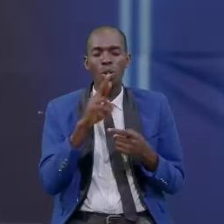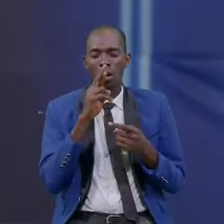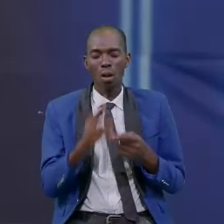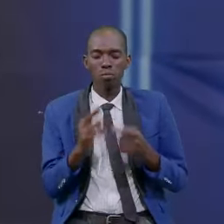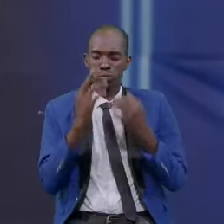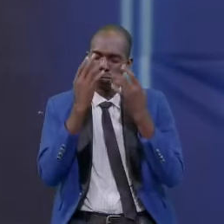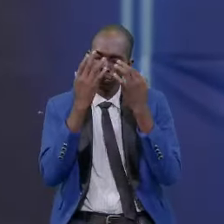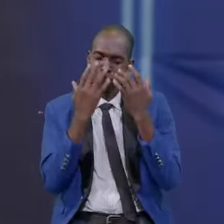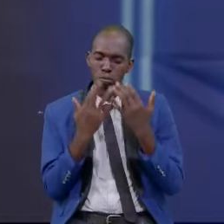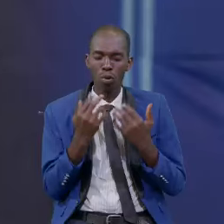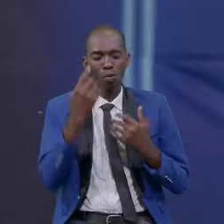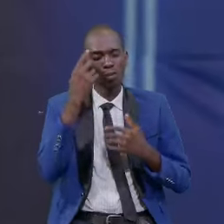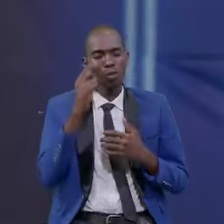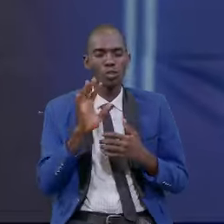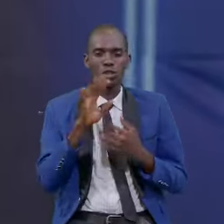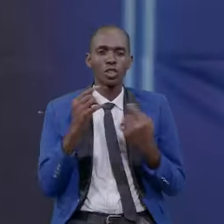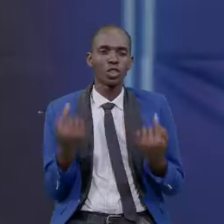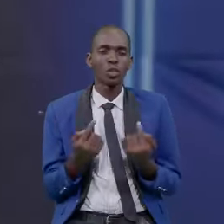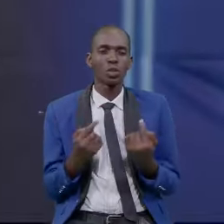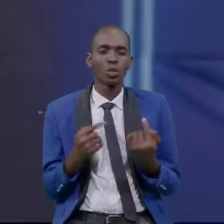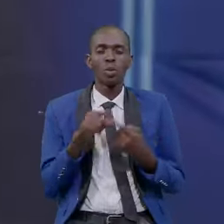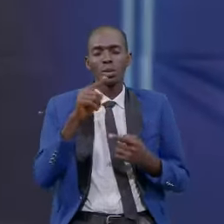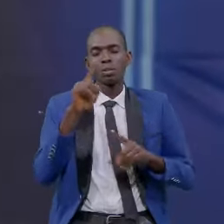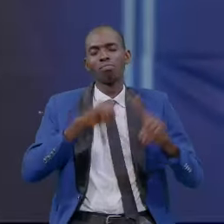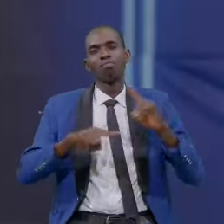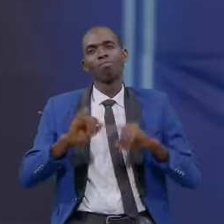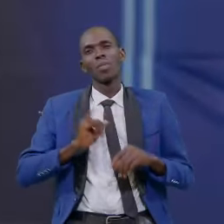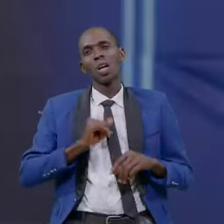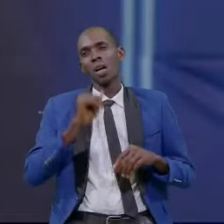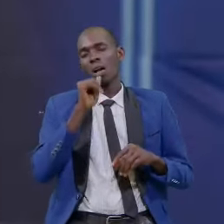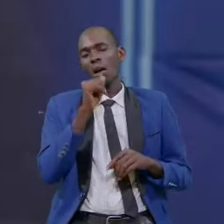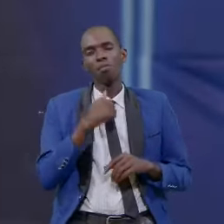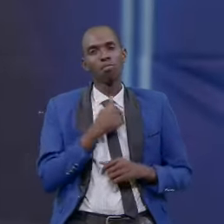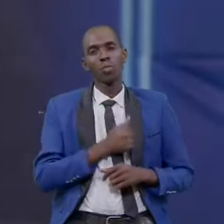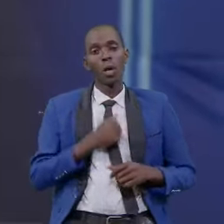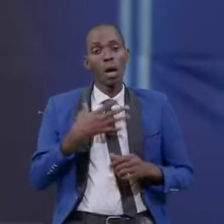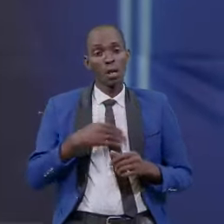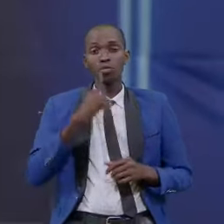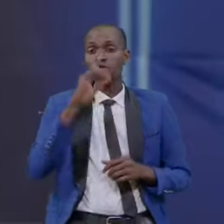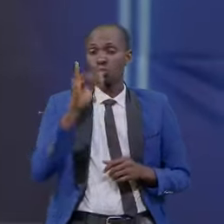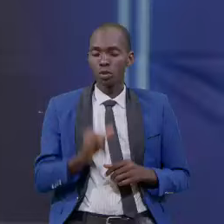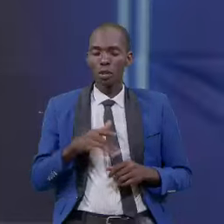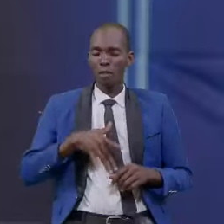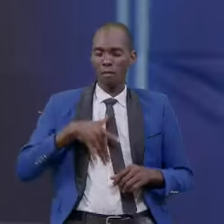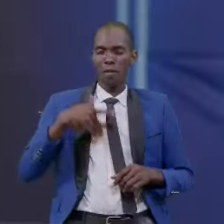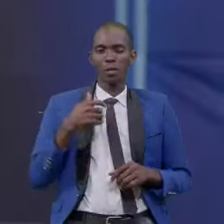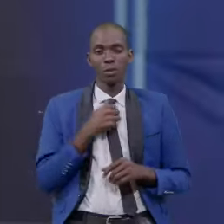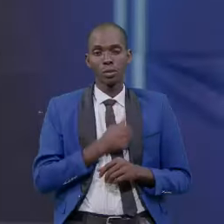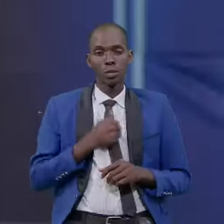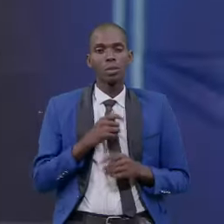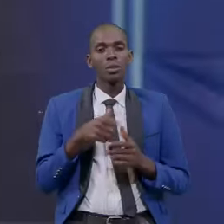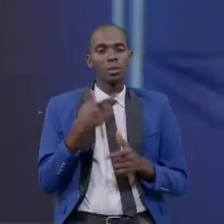sin, when you say, I am sorry, and you sincerely mean that you are sorry, then he says,